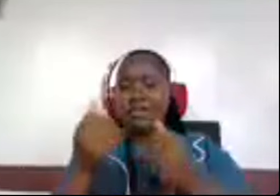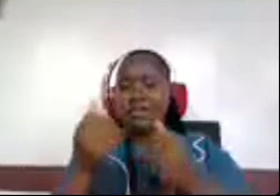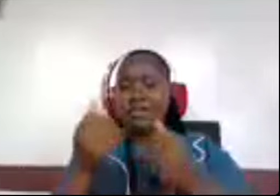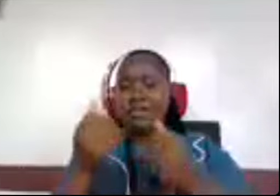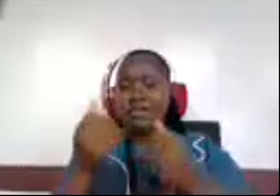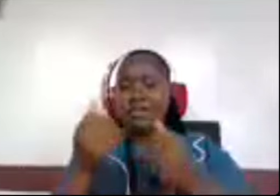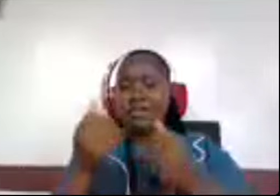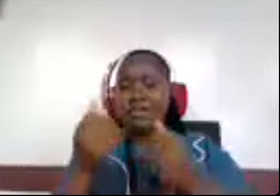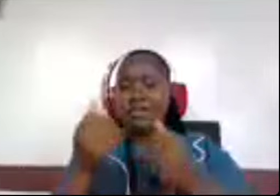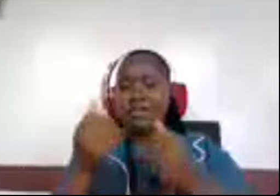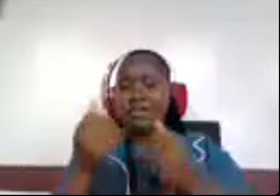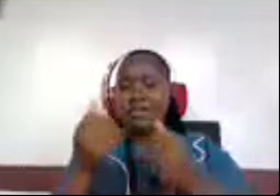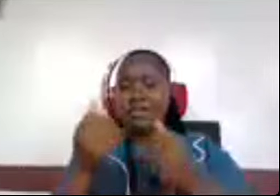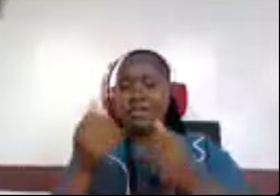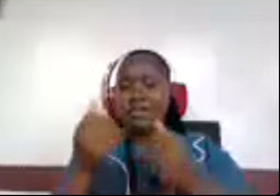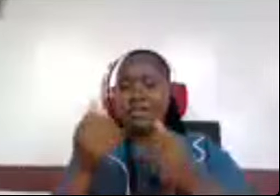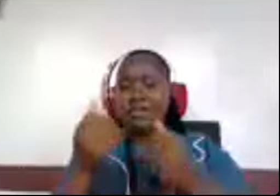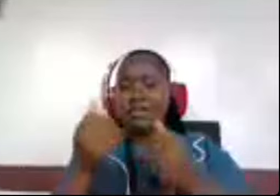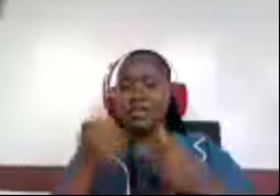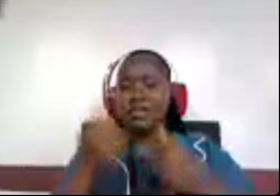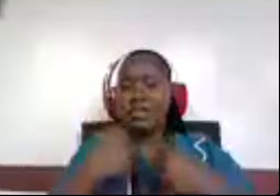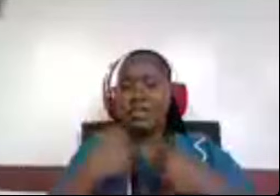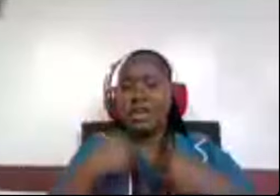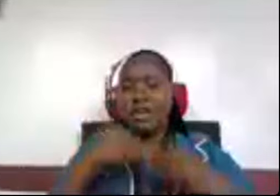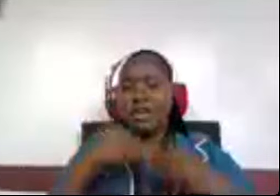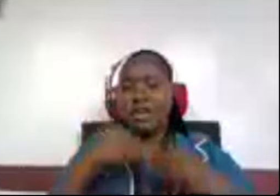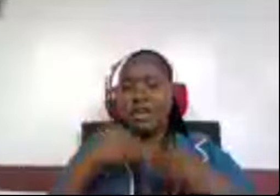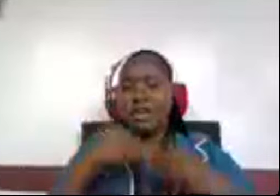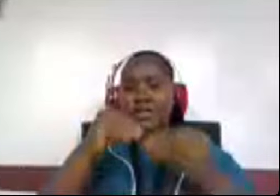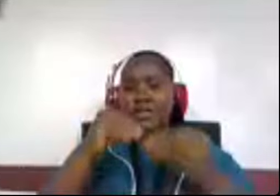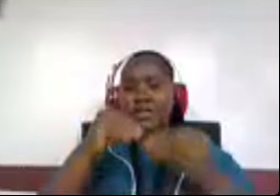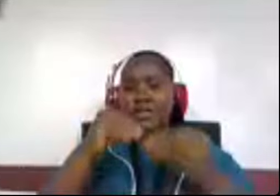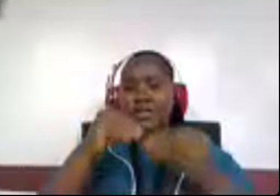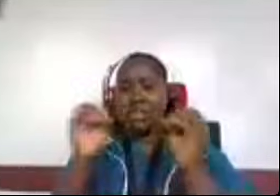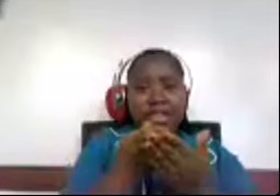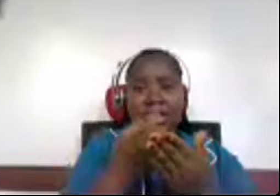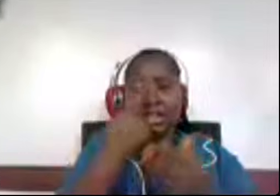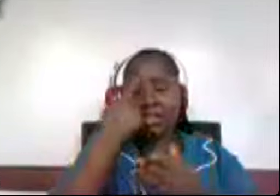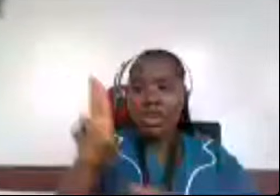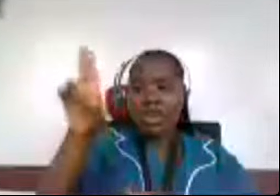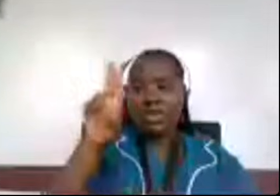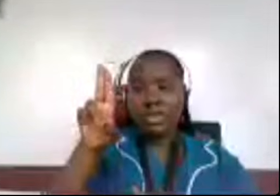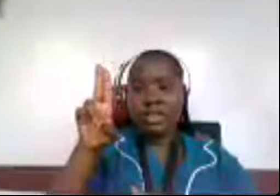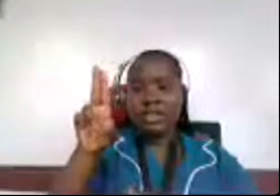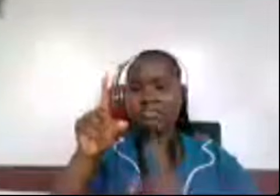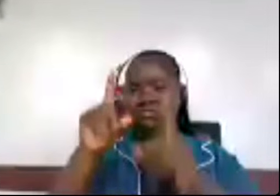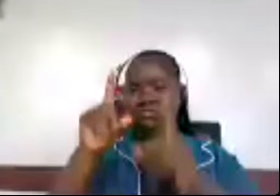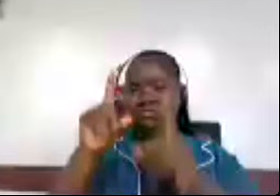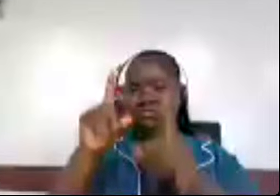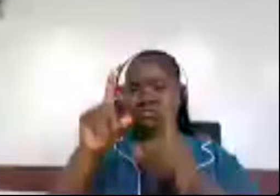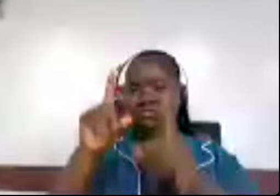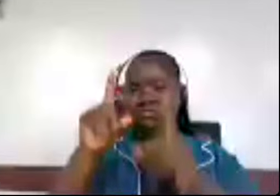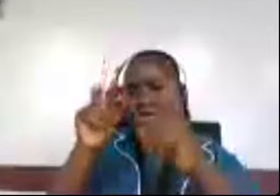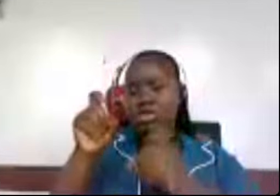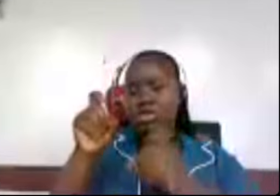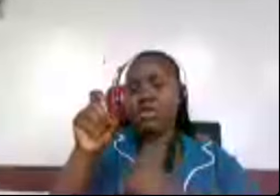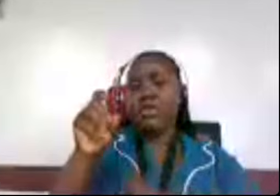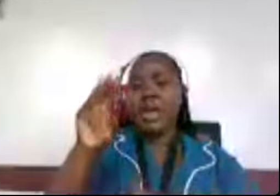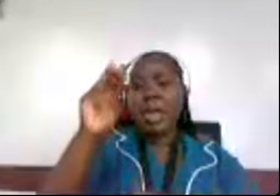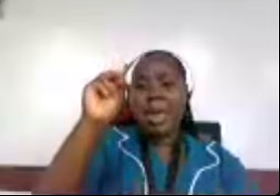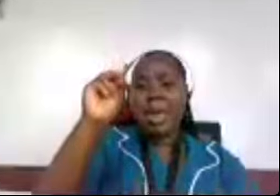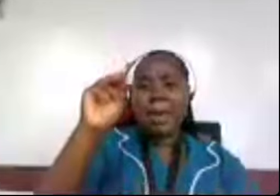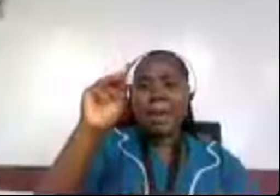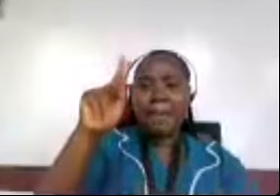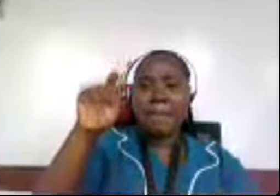of payment. So you can attach M-Pesa screenshot of the M-Pesa message that is showing if you're claiming